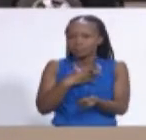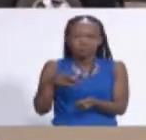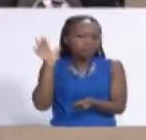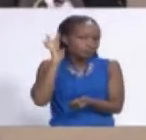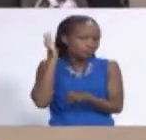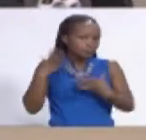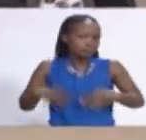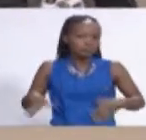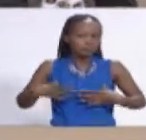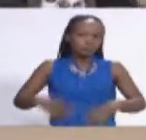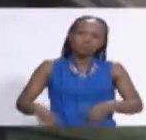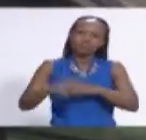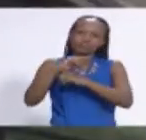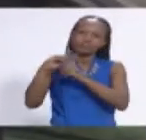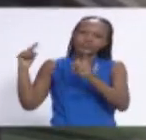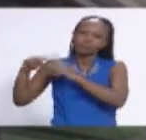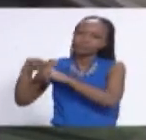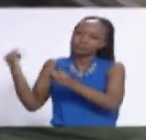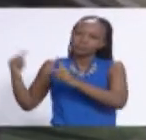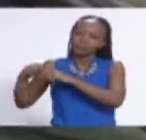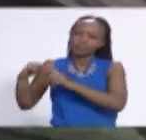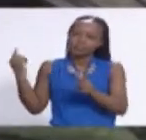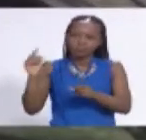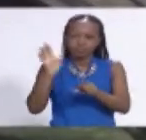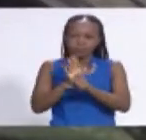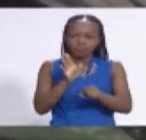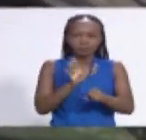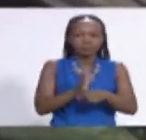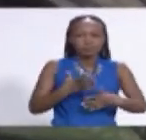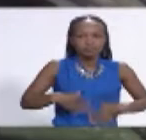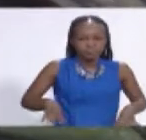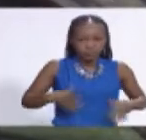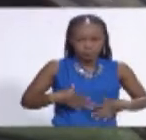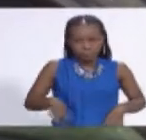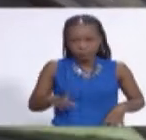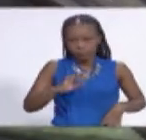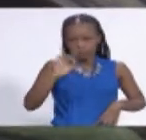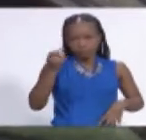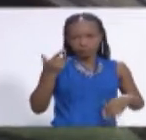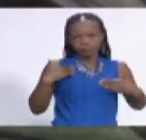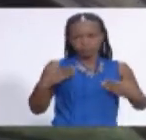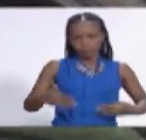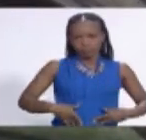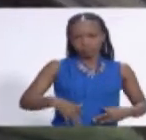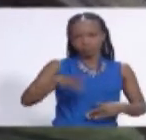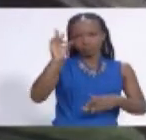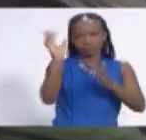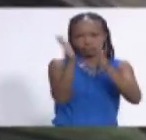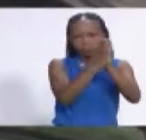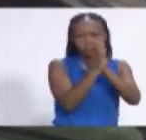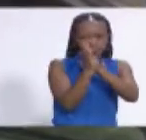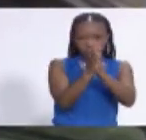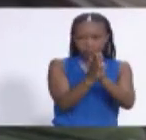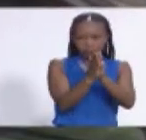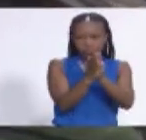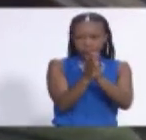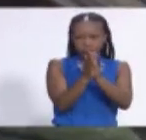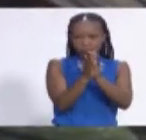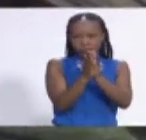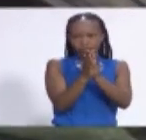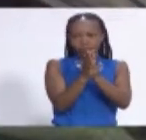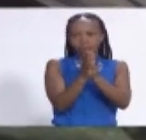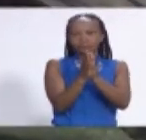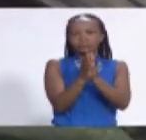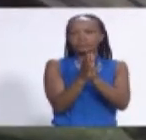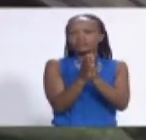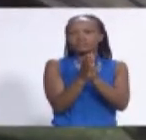watu imeua watu wengi. Nasikia the current person, the first person mwenye amepatikana nayo, anakaa ni super spreader kwa